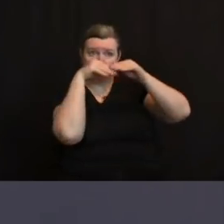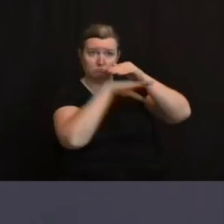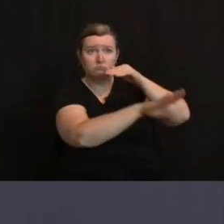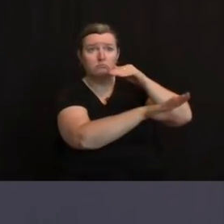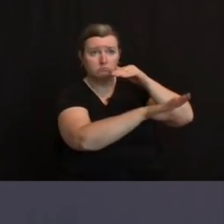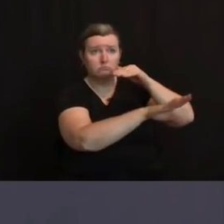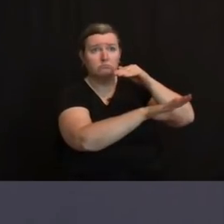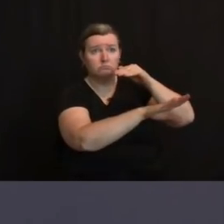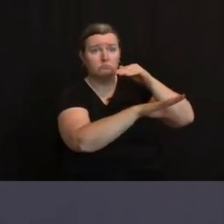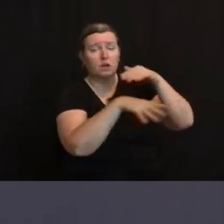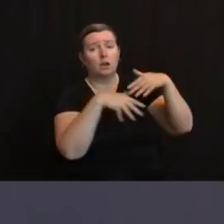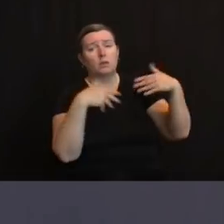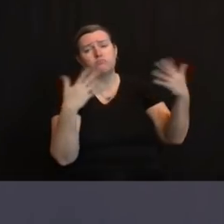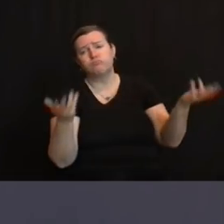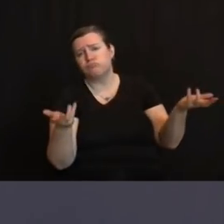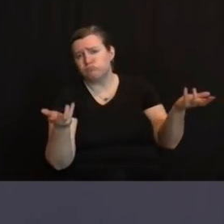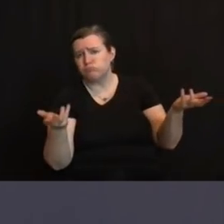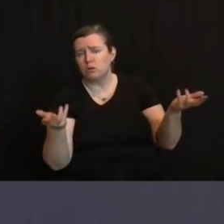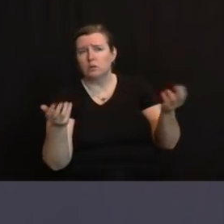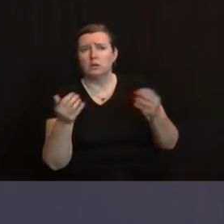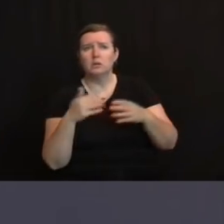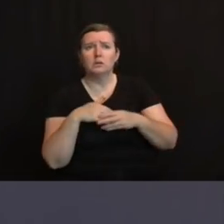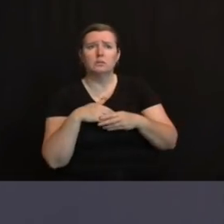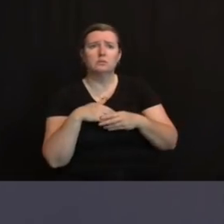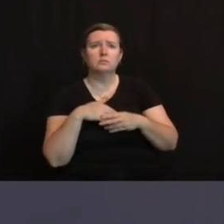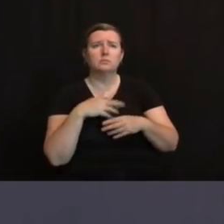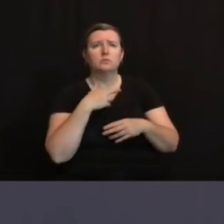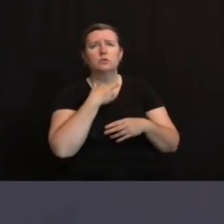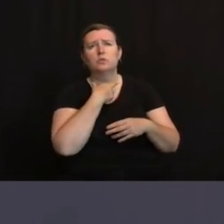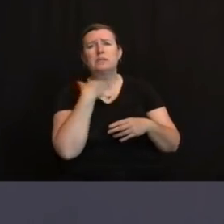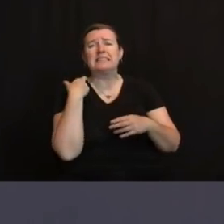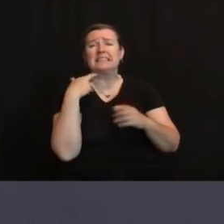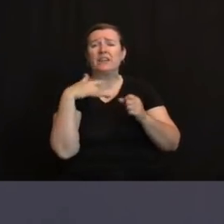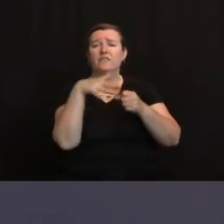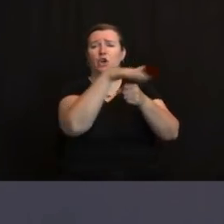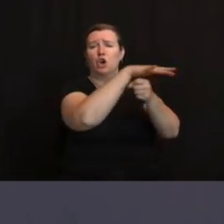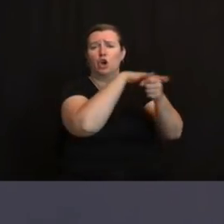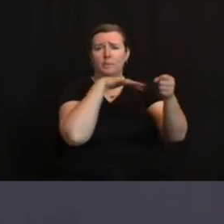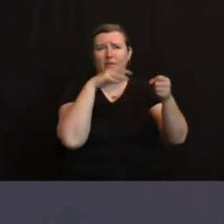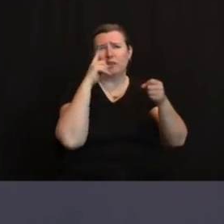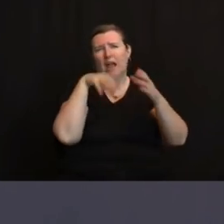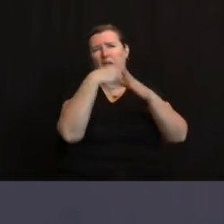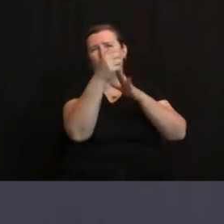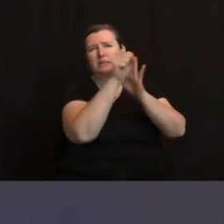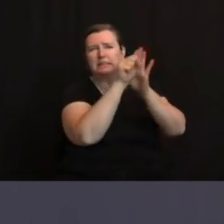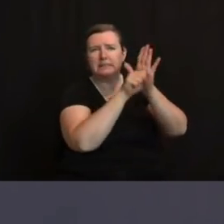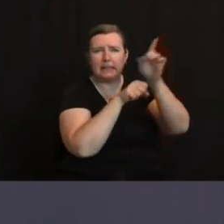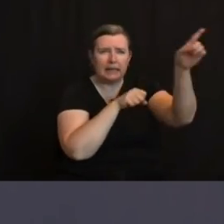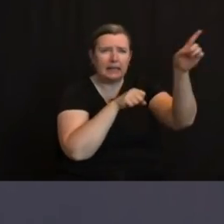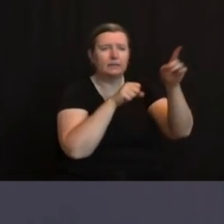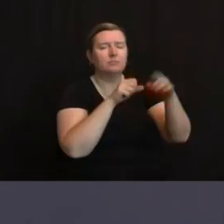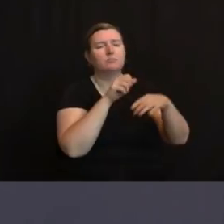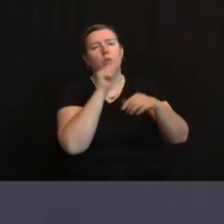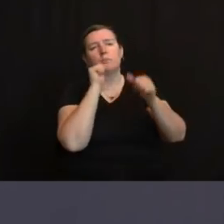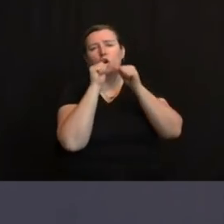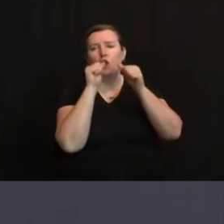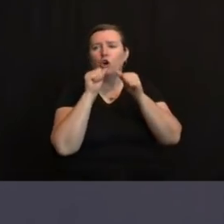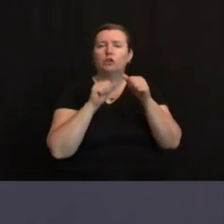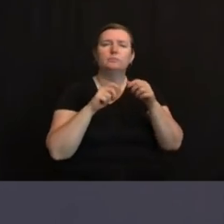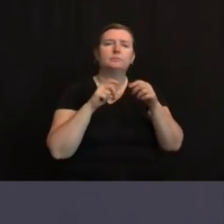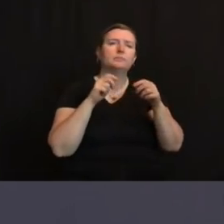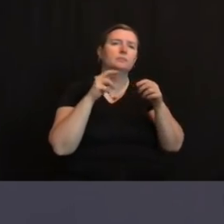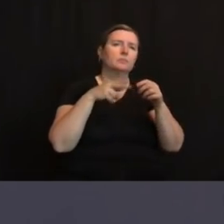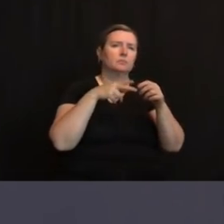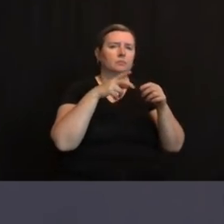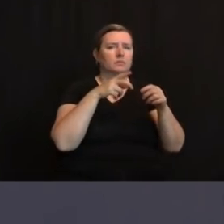positive test environment in another state, or a state that's got a bunch of new cases, particularly if